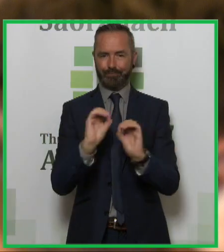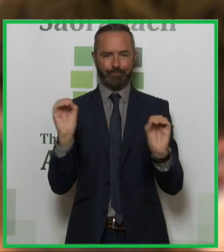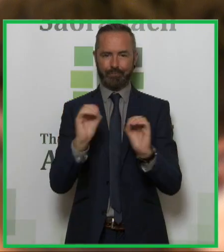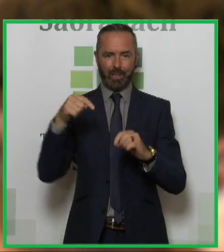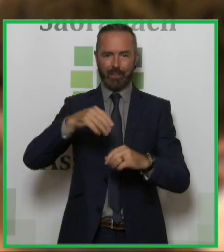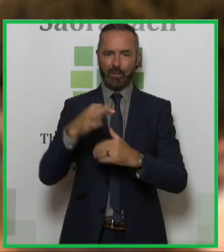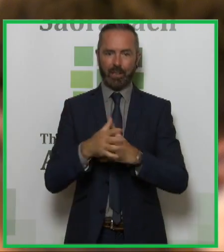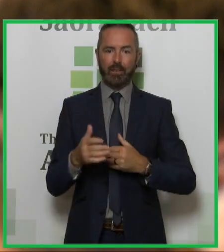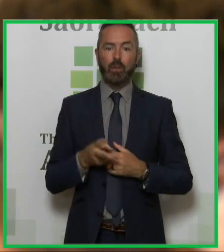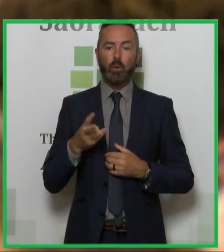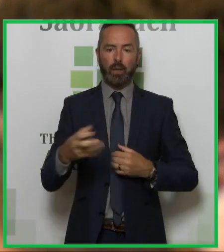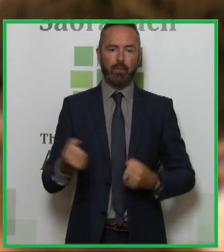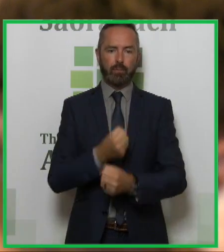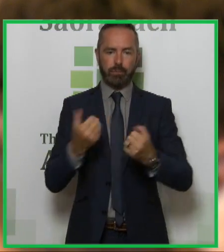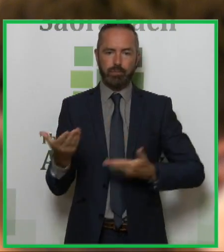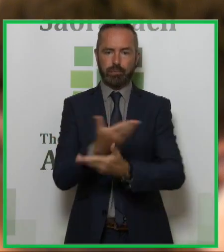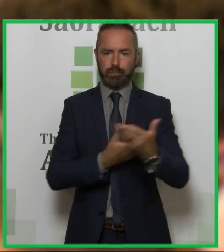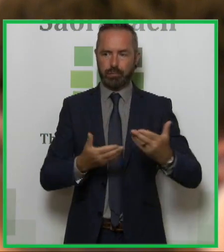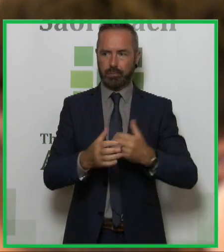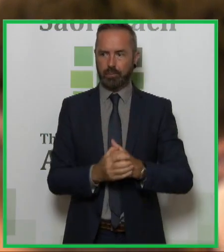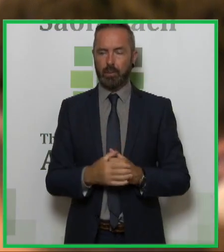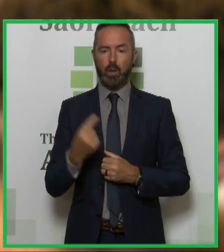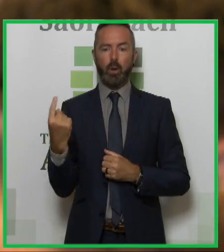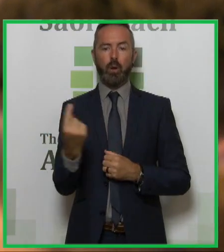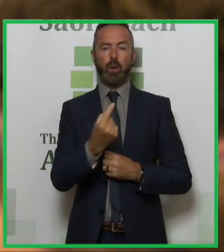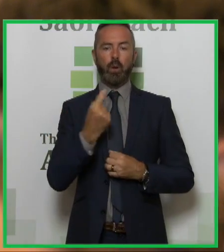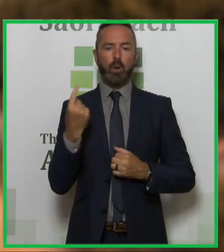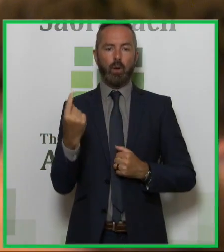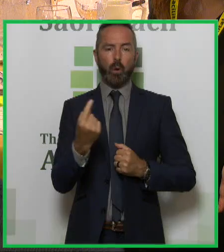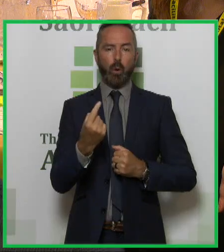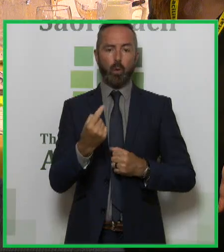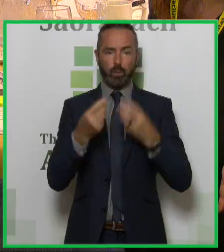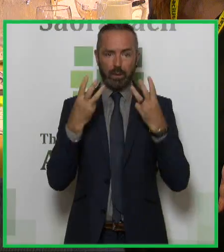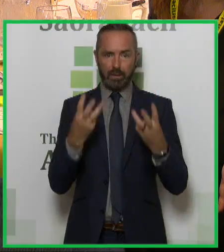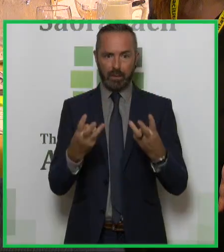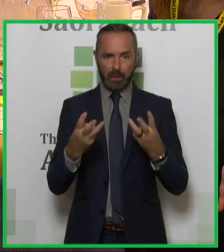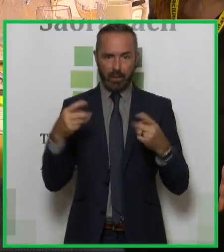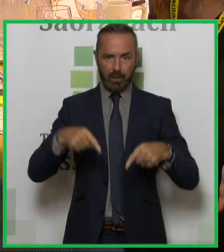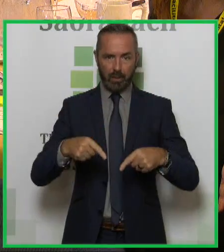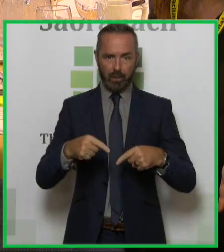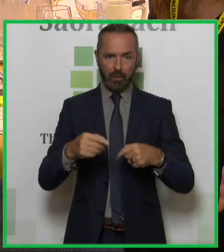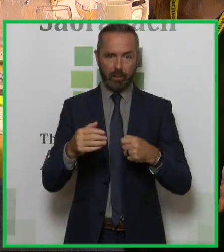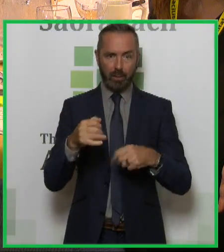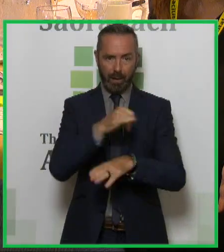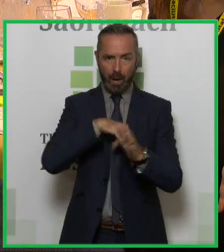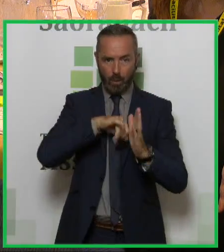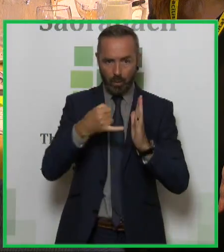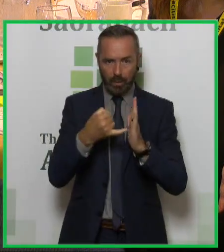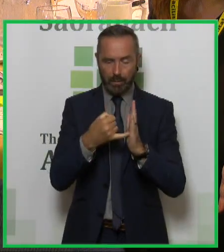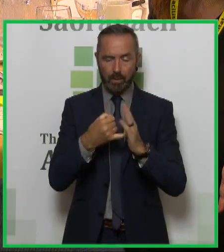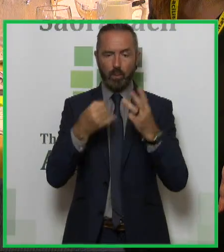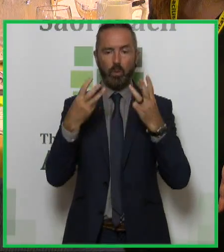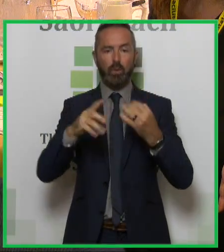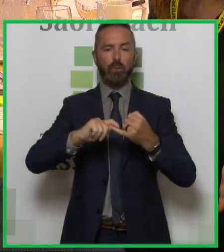that will be discussed here today. Our only desire is that, as an organization, is that we